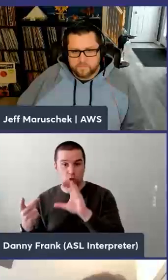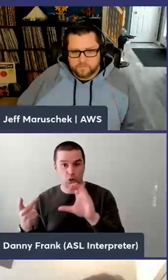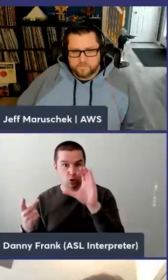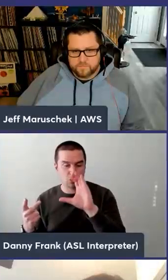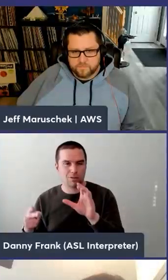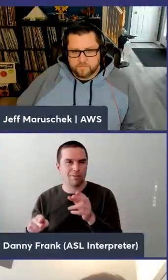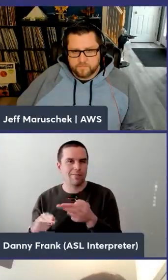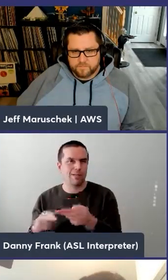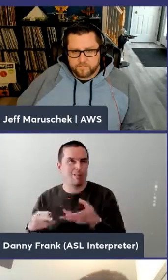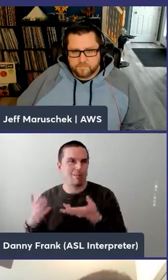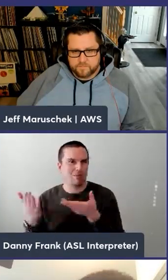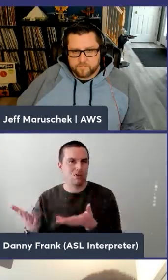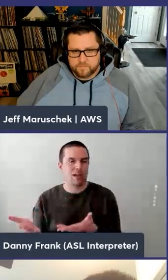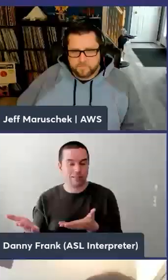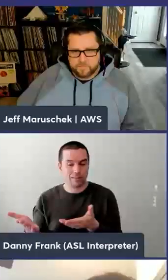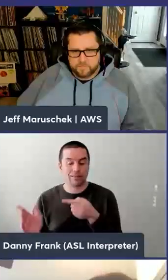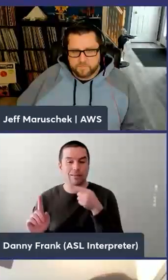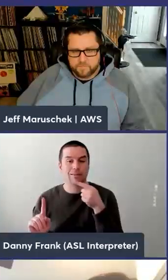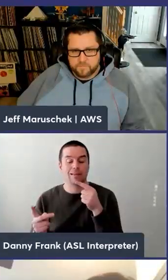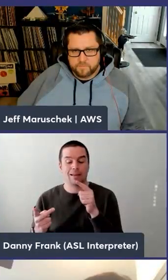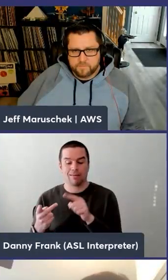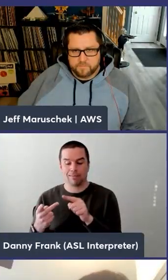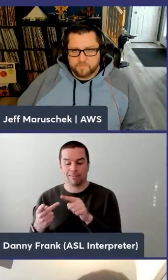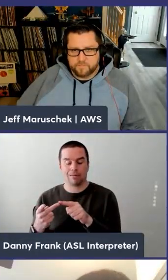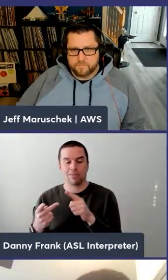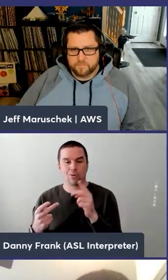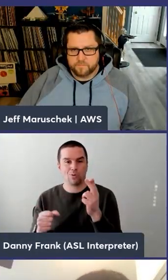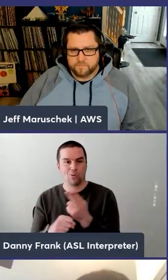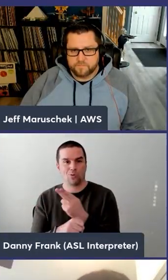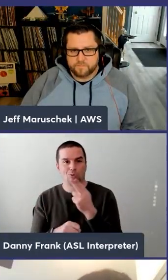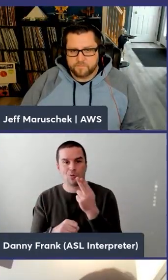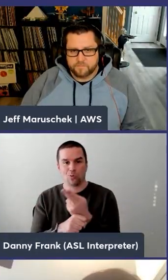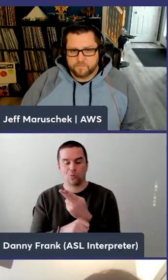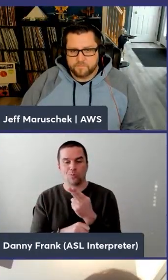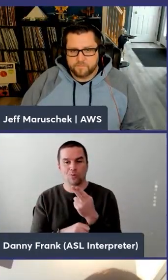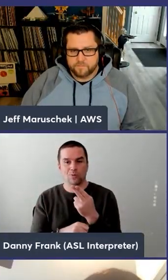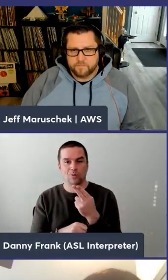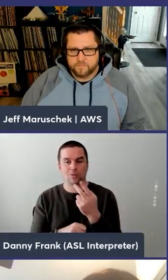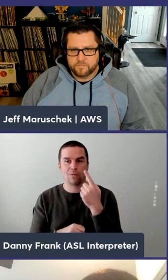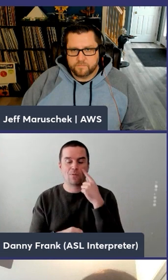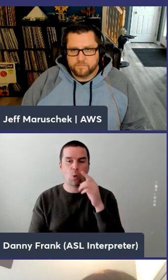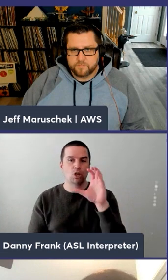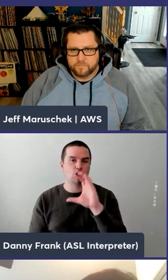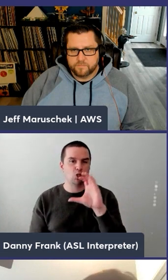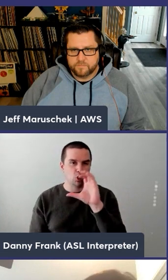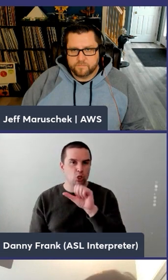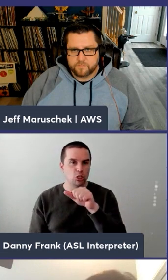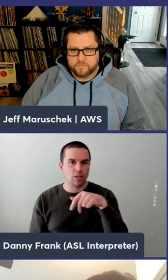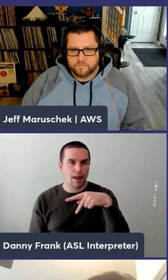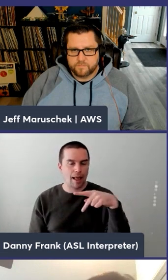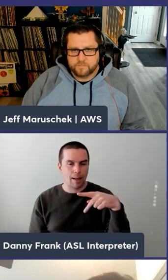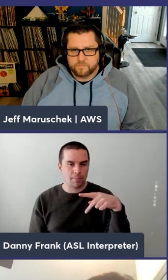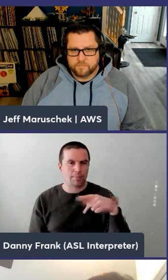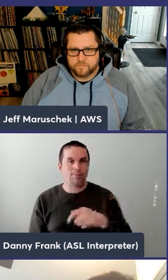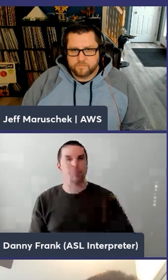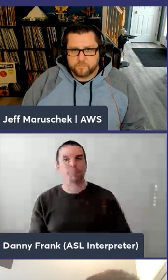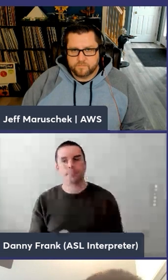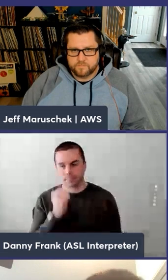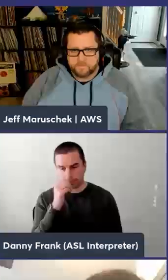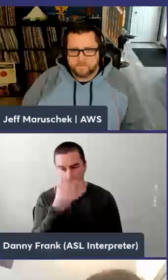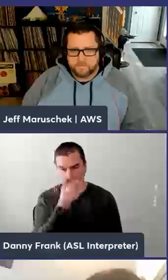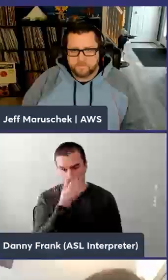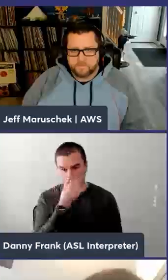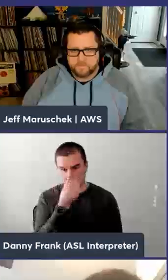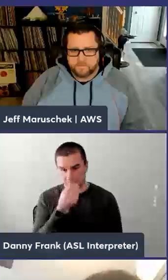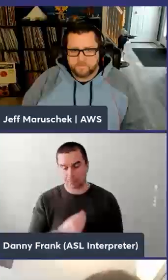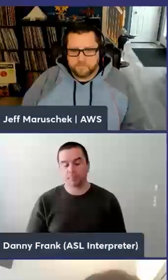suggests, it's the use cases that power your applications, your search applications, right? Um, One